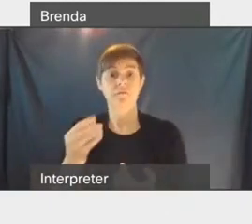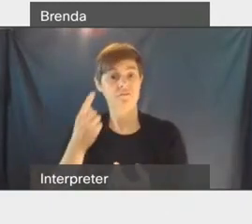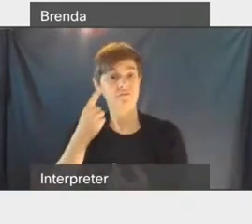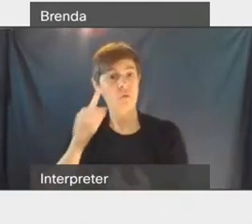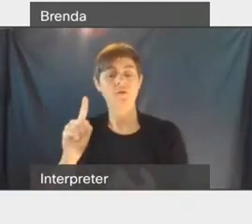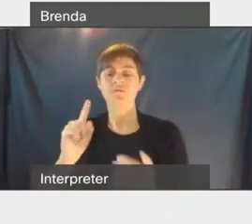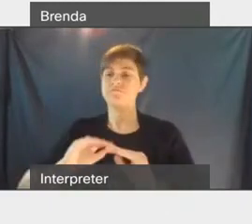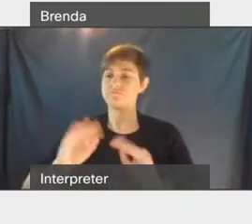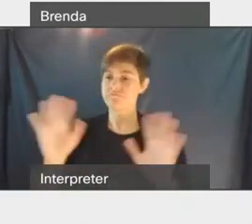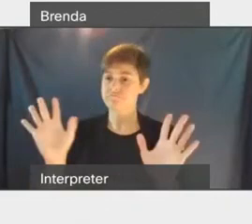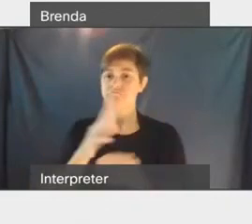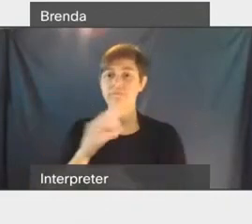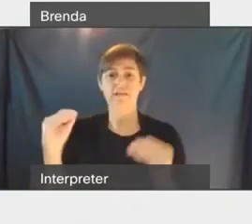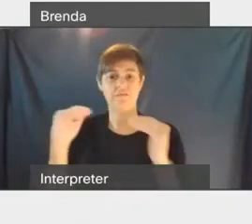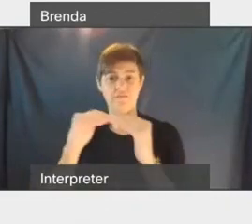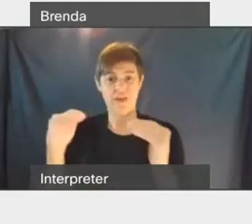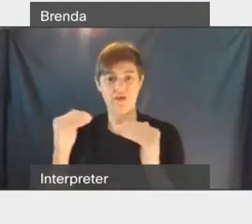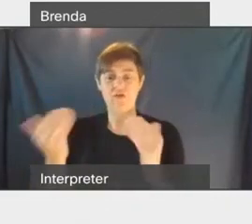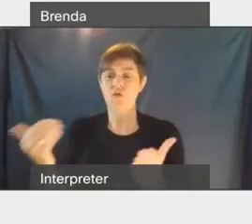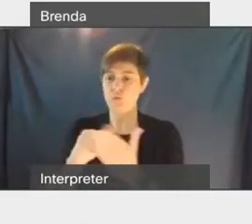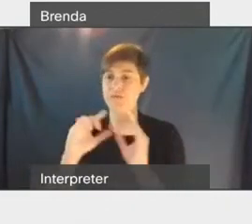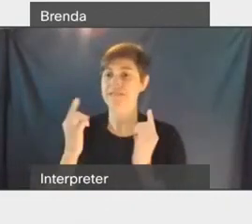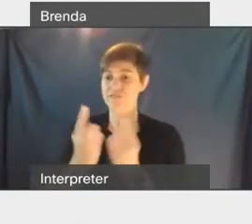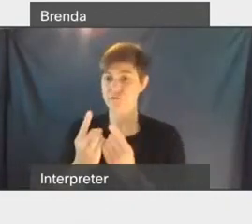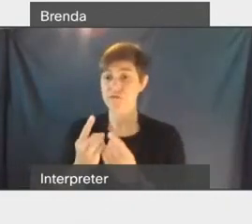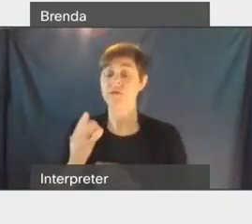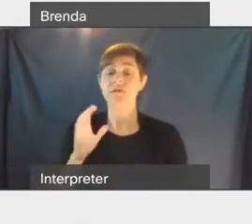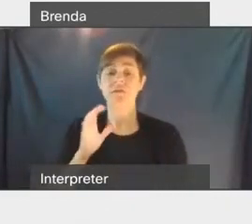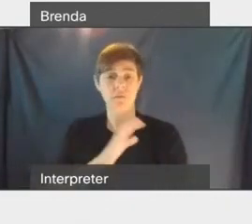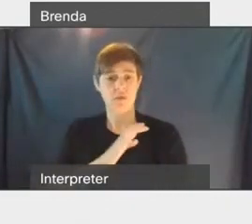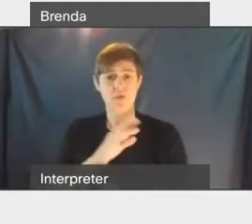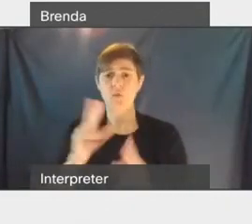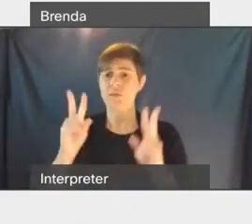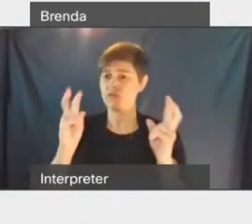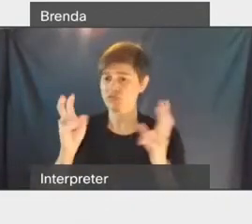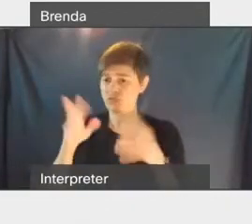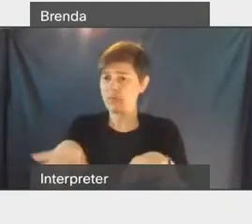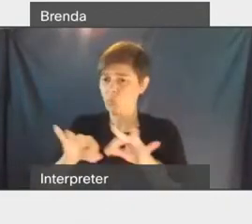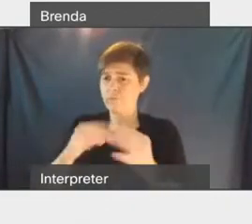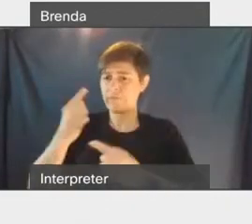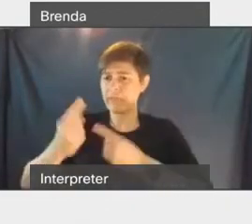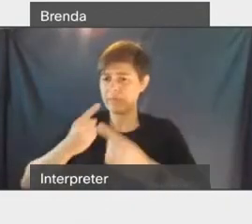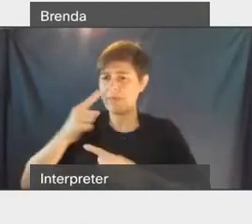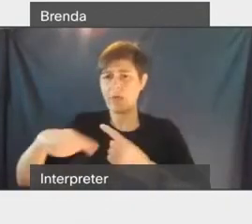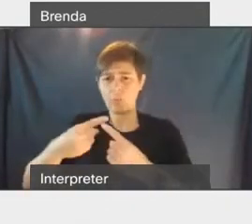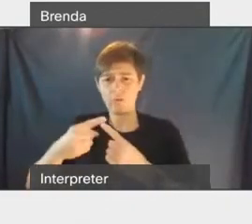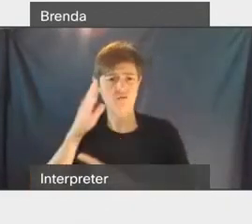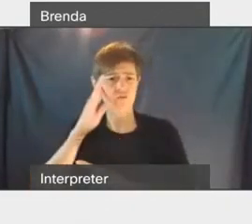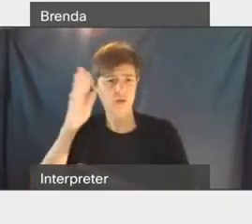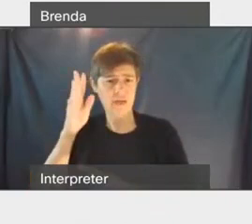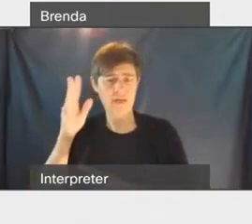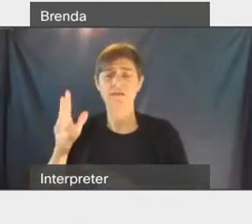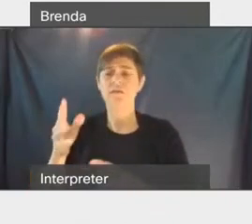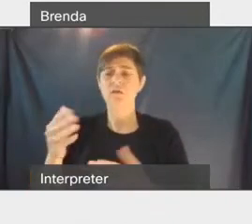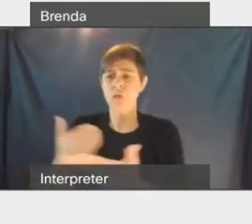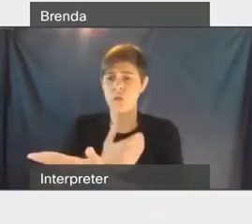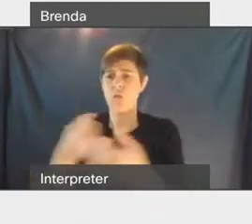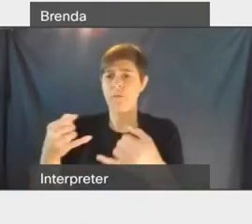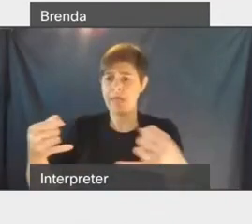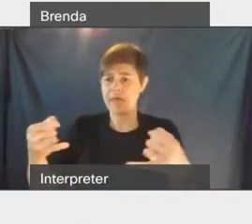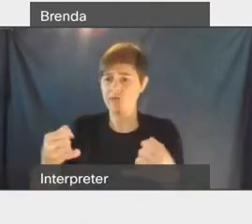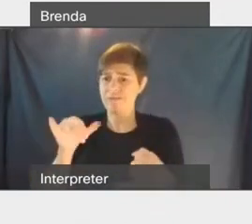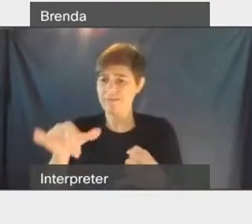redistricting. Community of interest issues are an important component to consider when drafting representative boundaries that